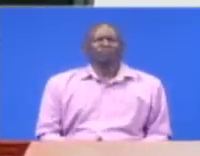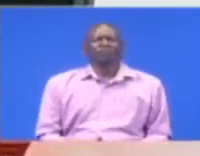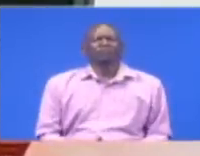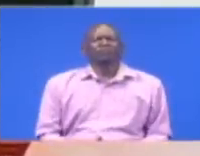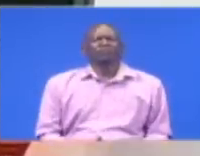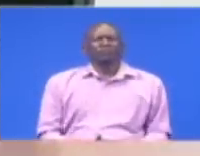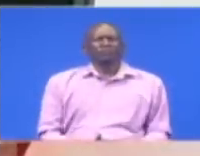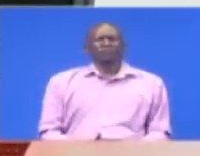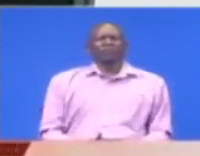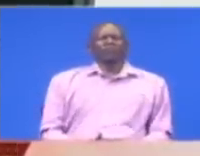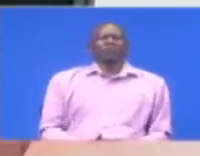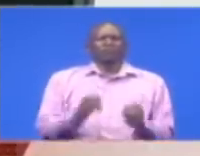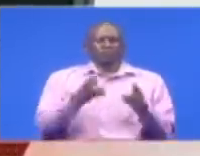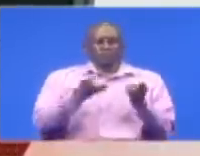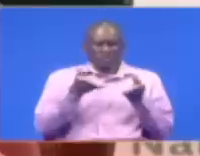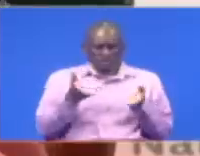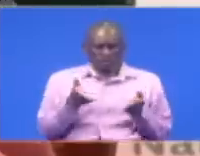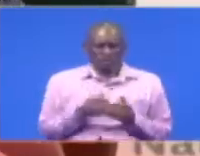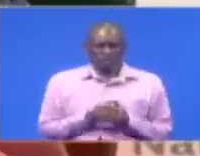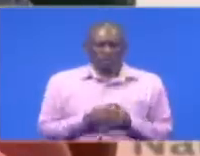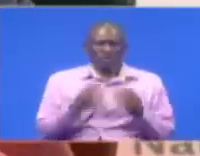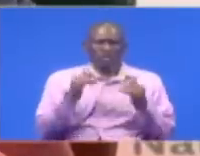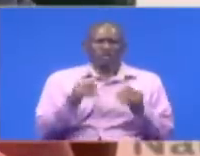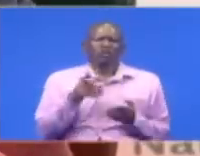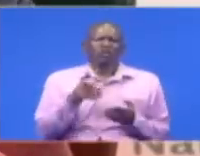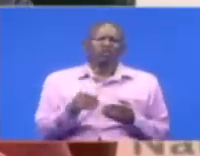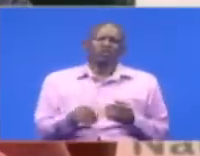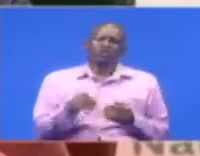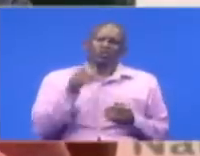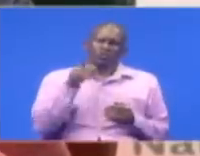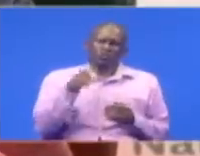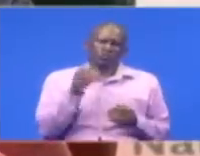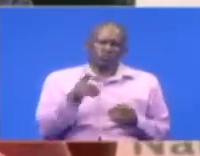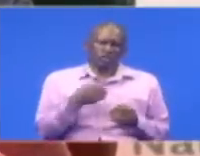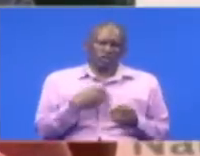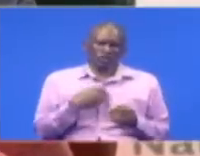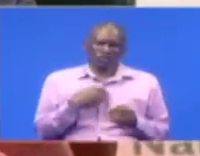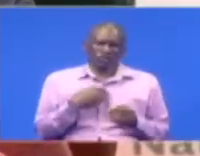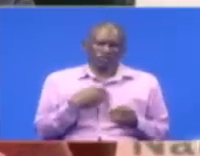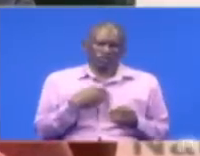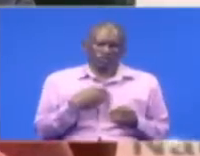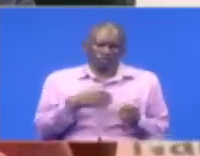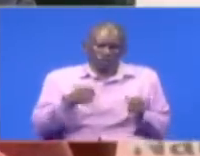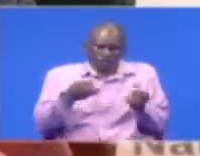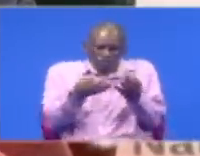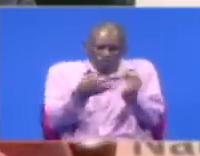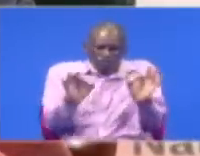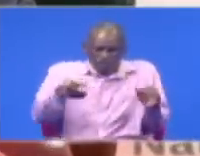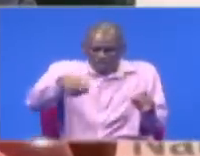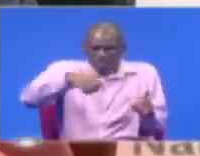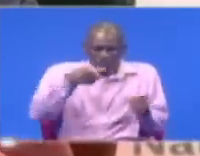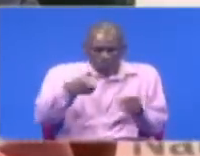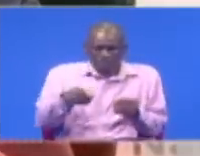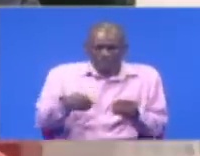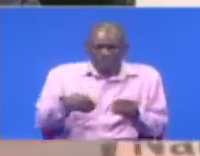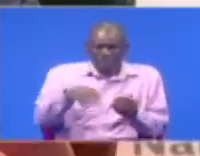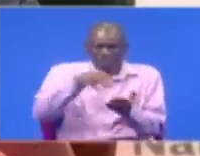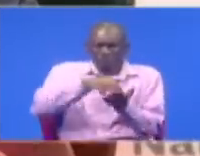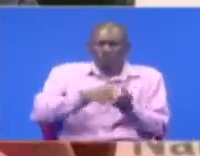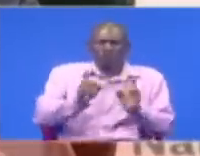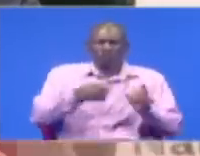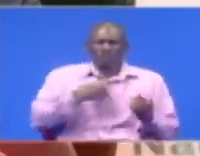Senior Counsel, then you would of necessity have to take us out of that hopelessness. Are we still